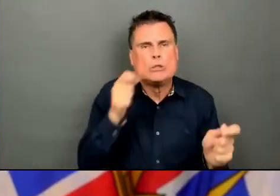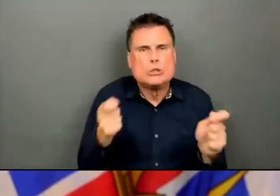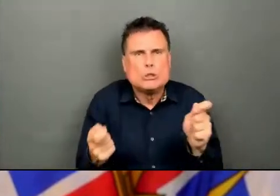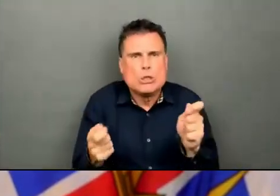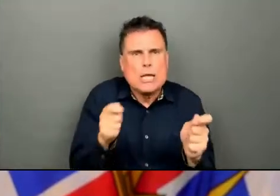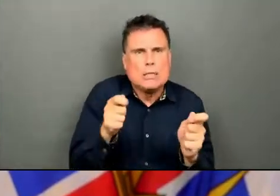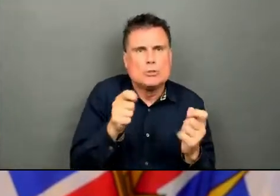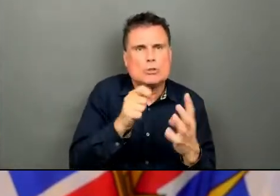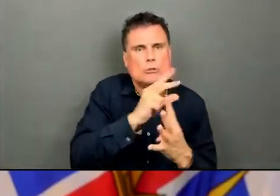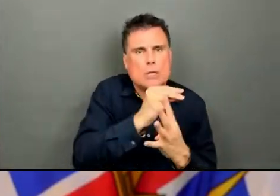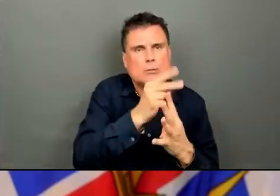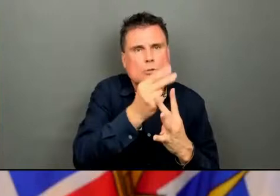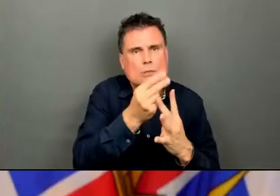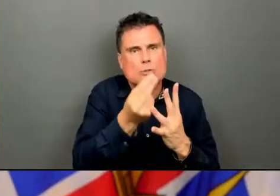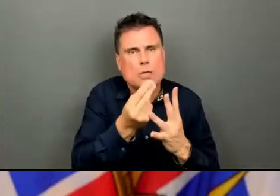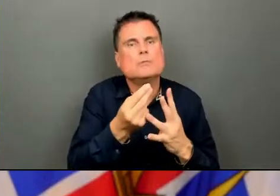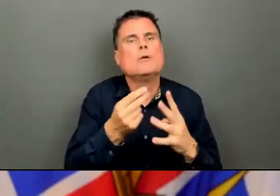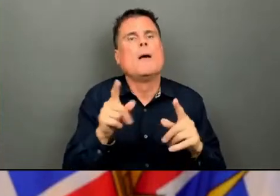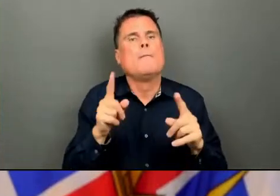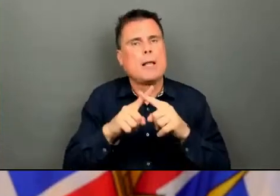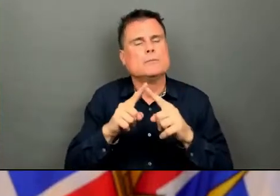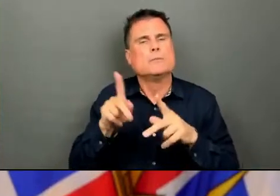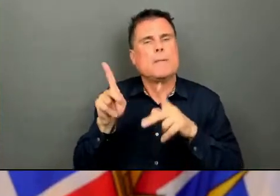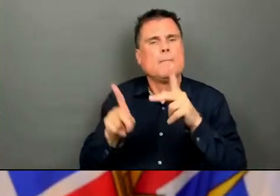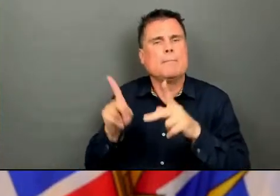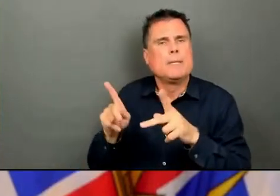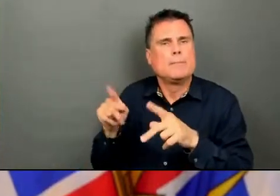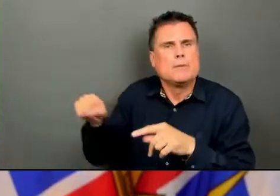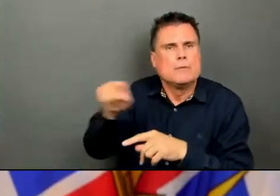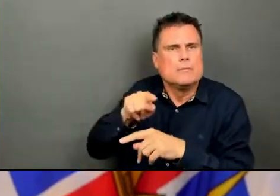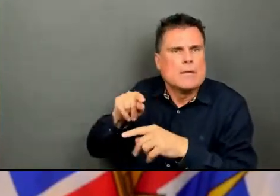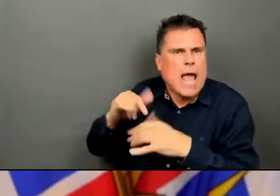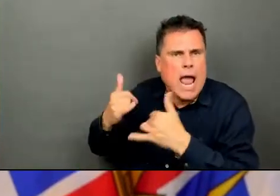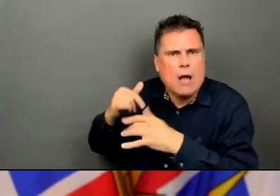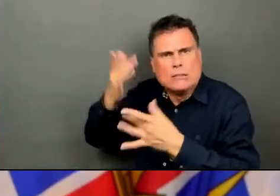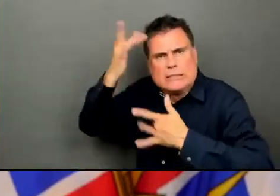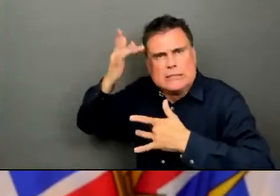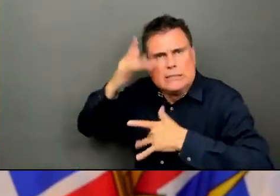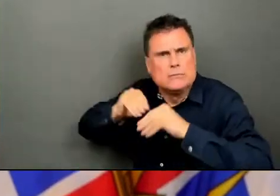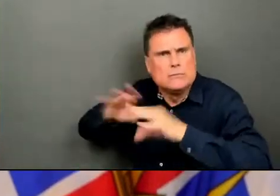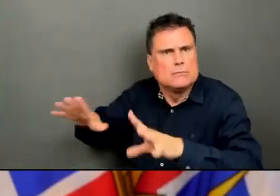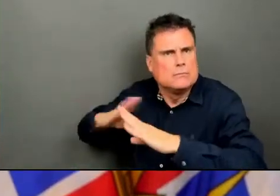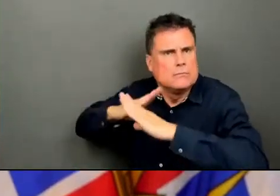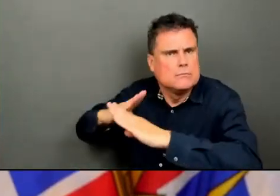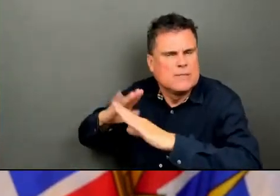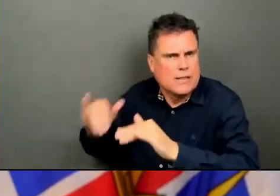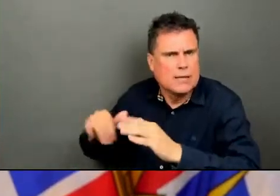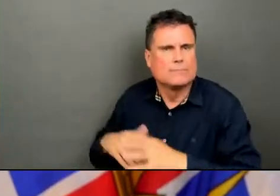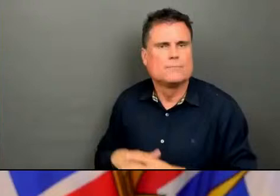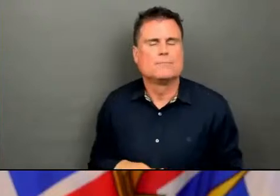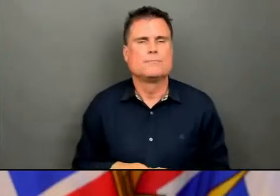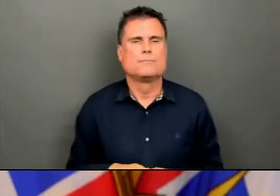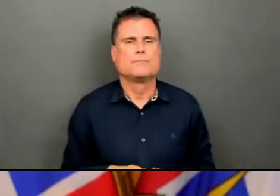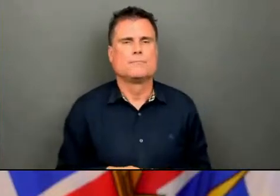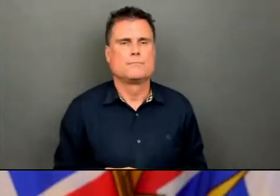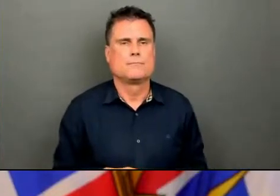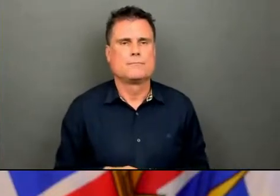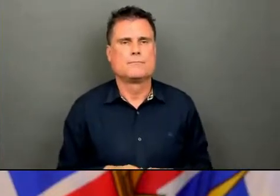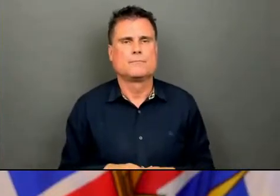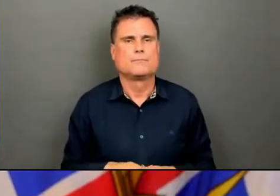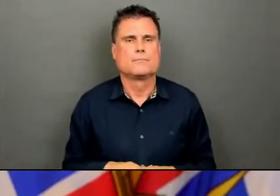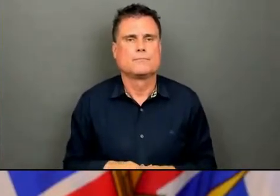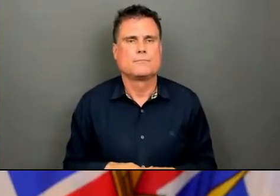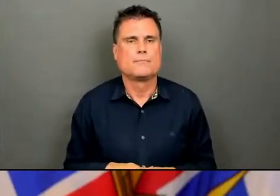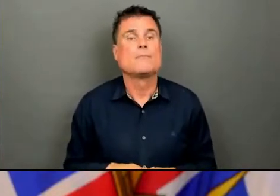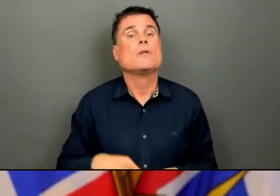people safe from communicable diseases in workplaces. So Public Health and WorkSafe BC will help workplaces